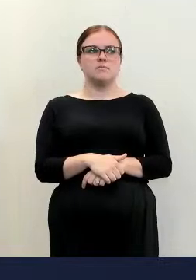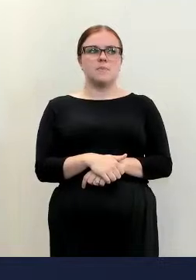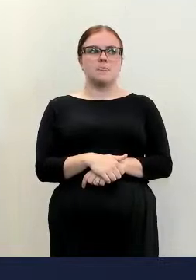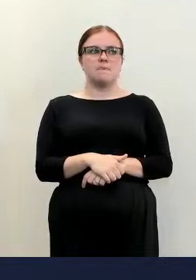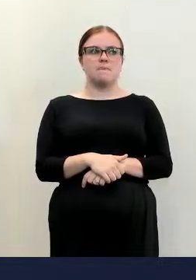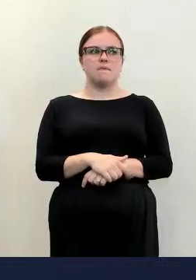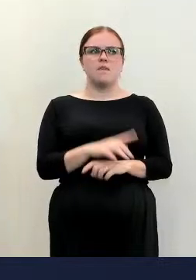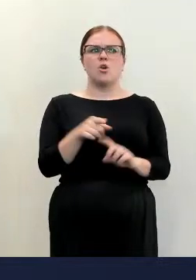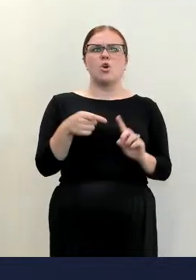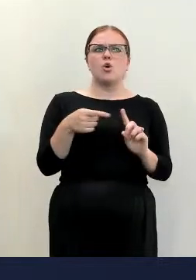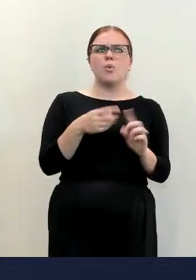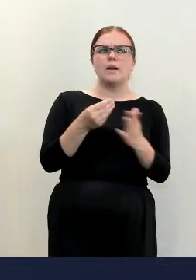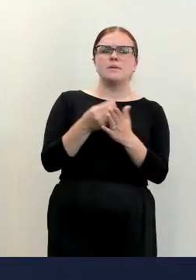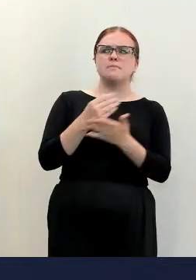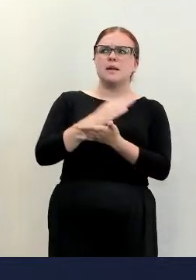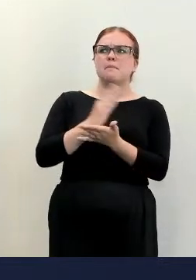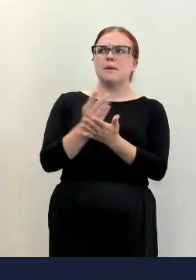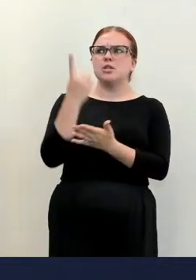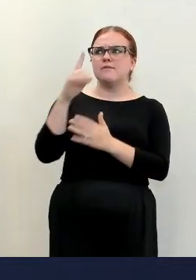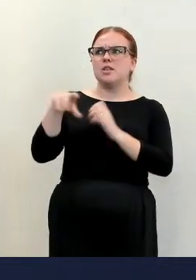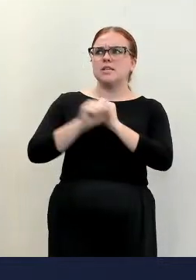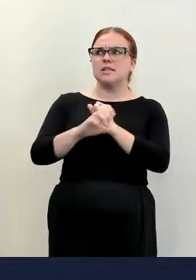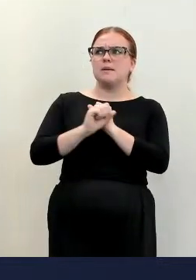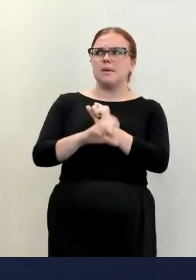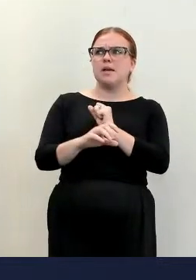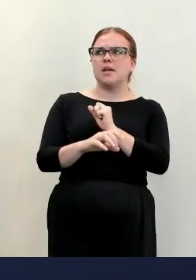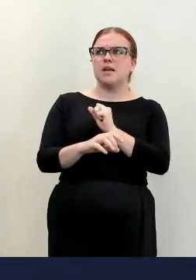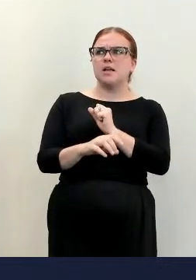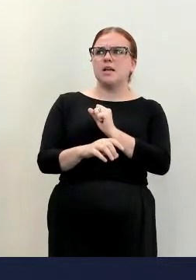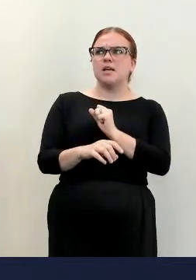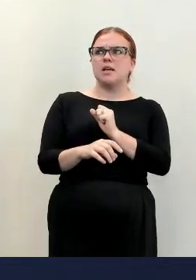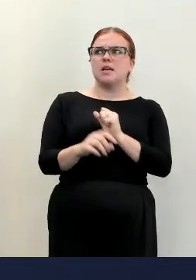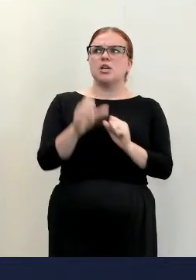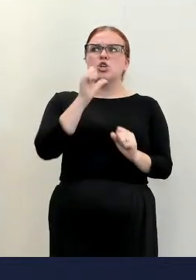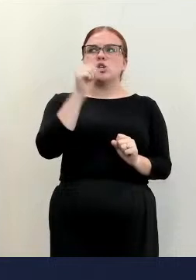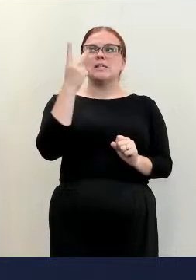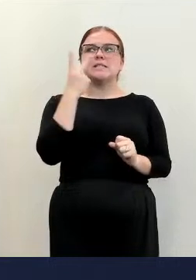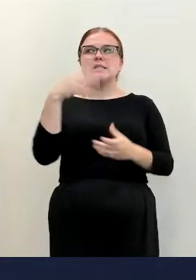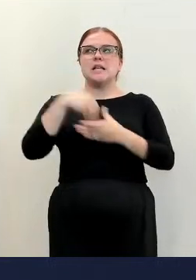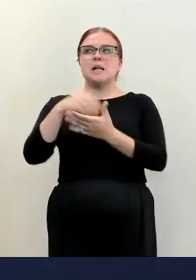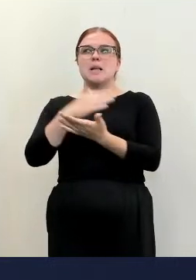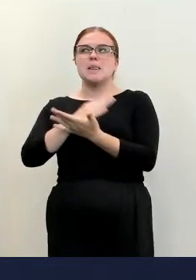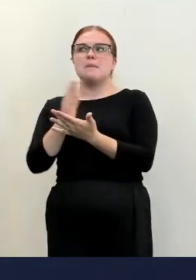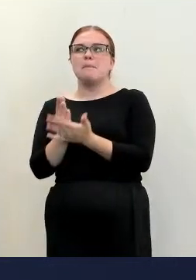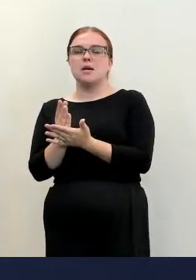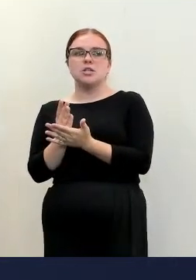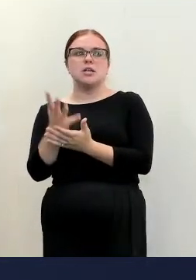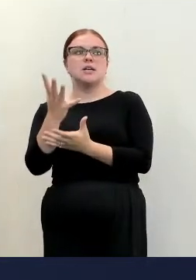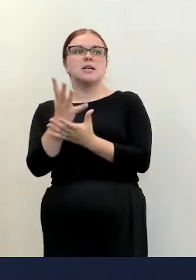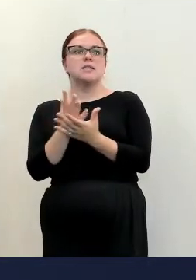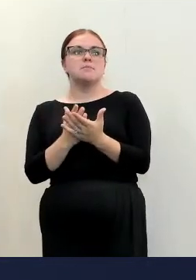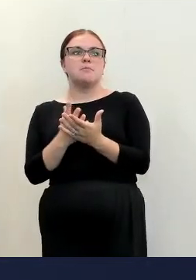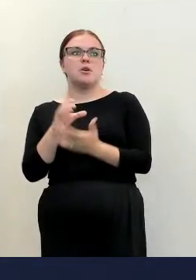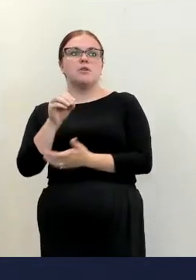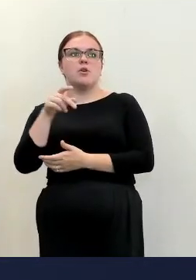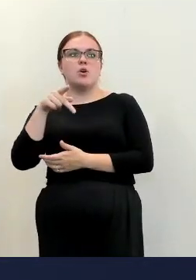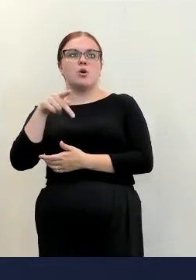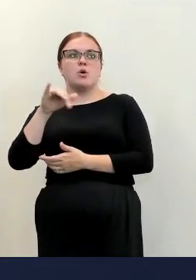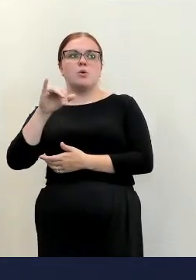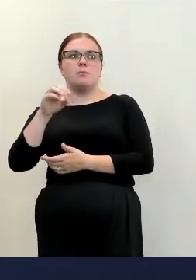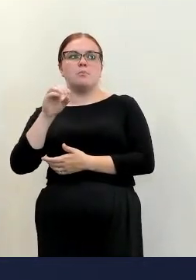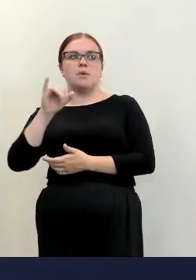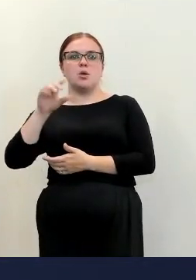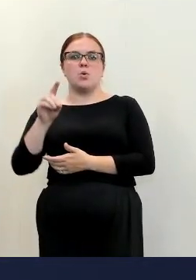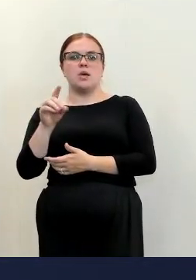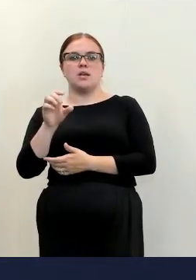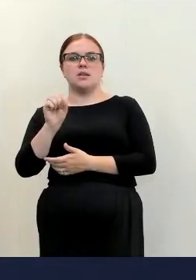when was money budgeted for this campaign? Well, it wasn't. I don't think you'll see it in the budget. It's part of the opioid settlement. Yeah. So this